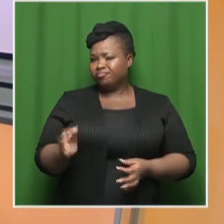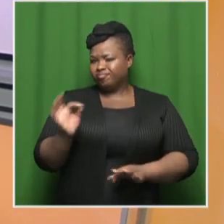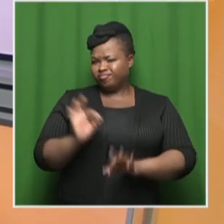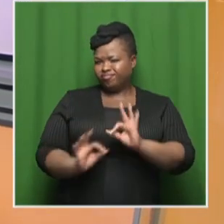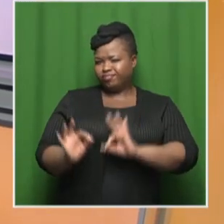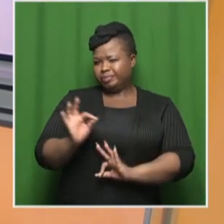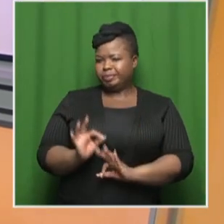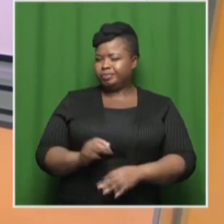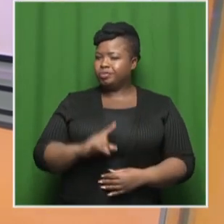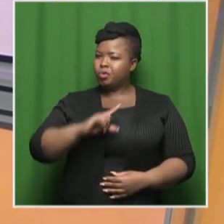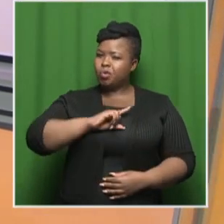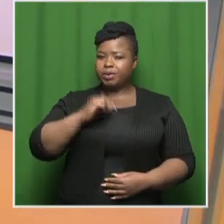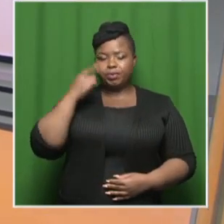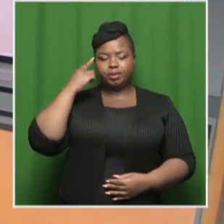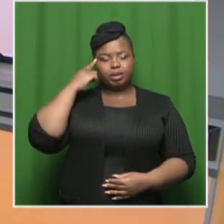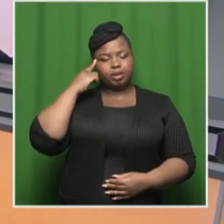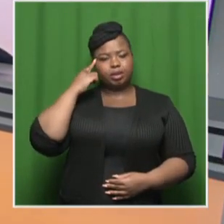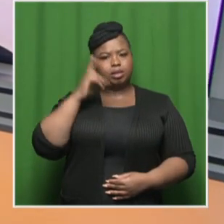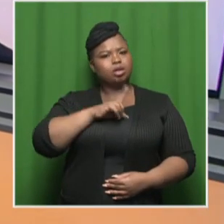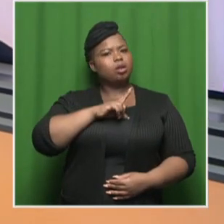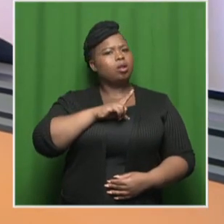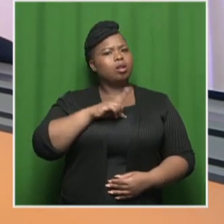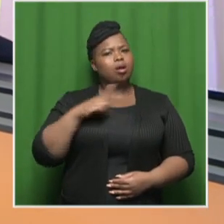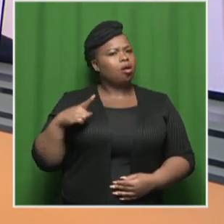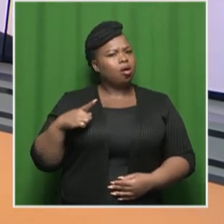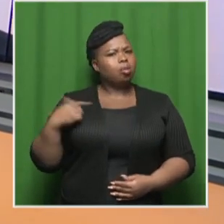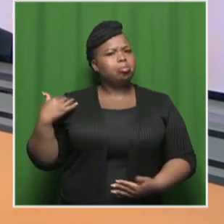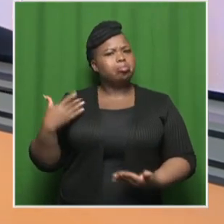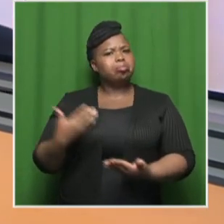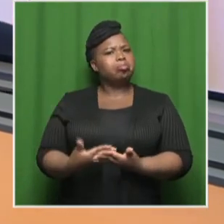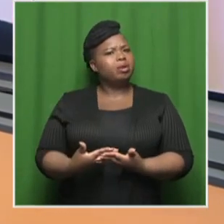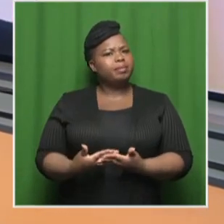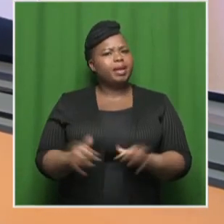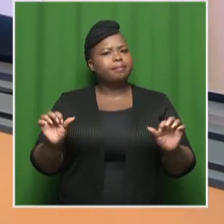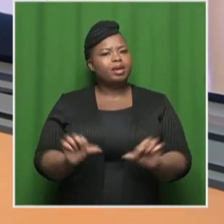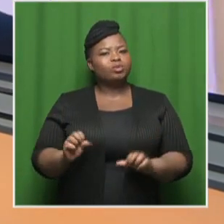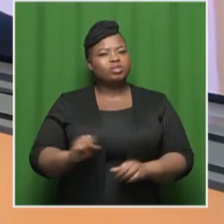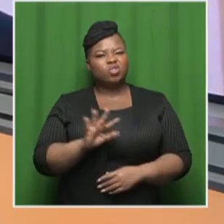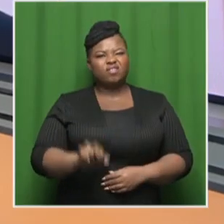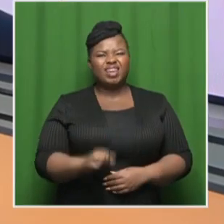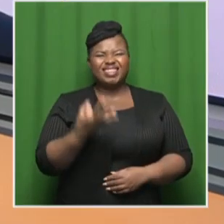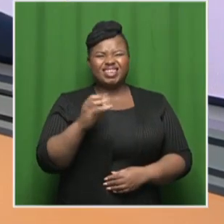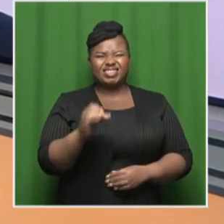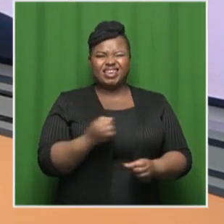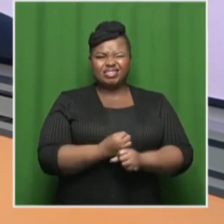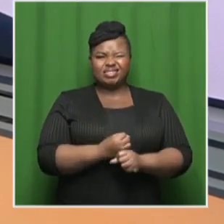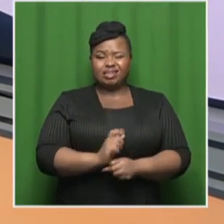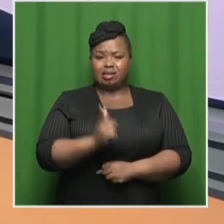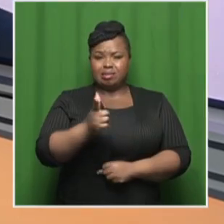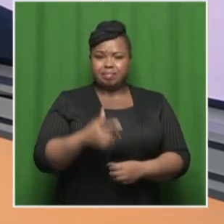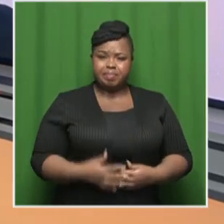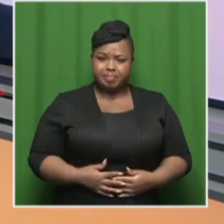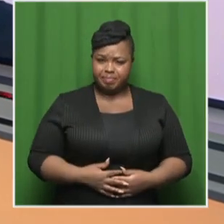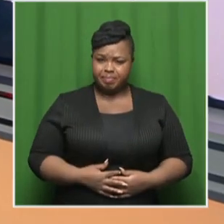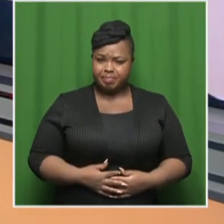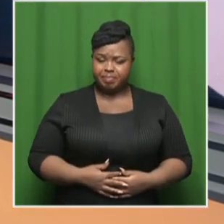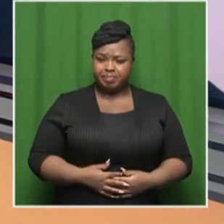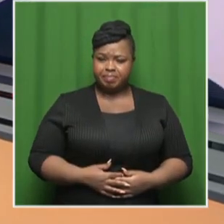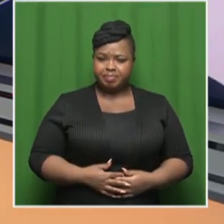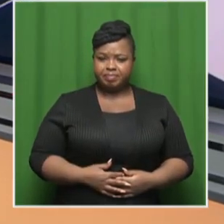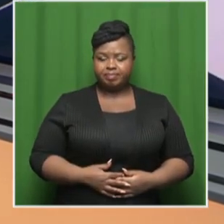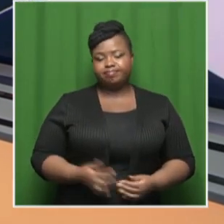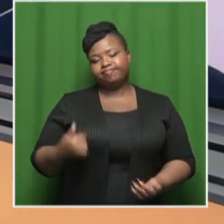of why you think it took so long for this tour to come back to South Africa 30 years later. I think it